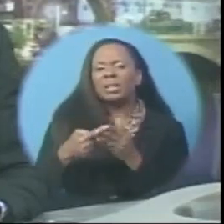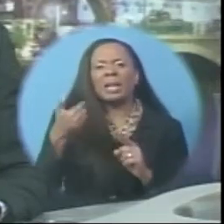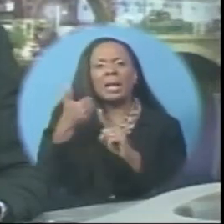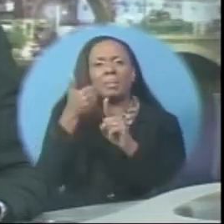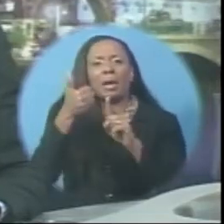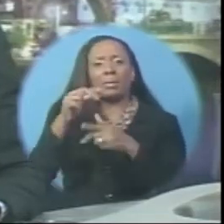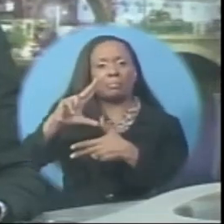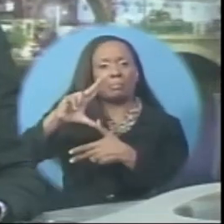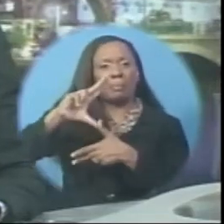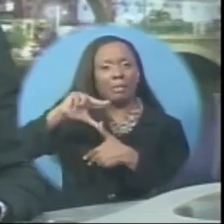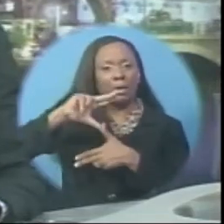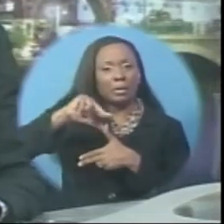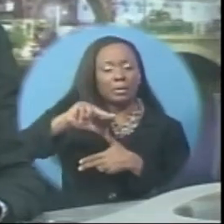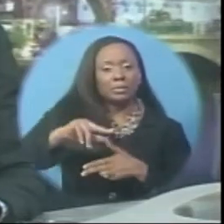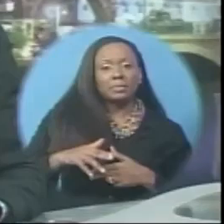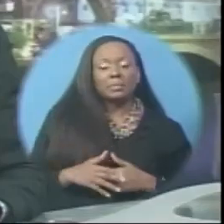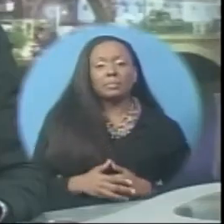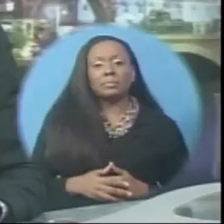region.